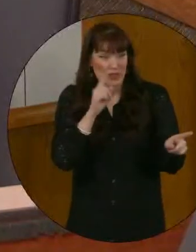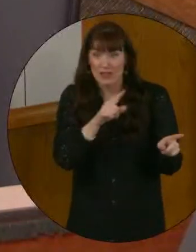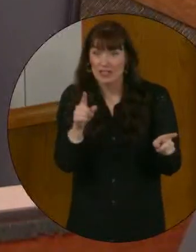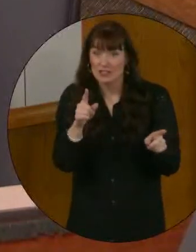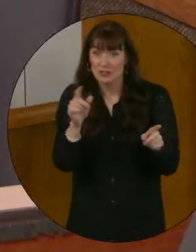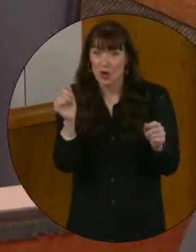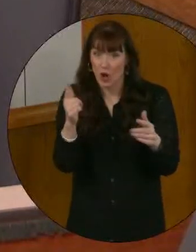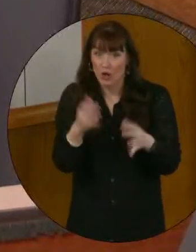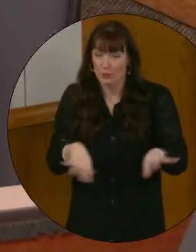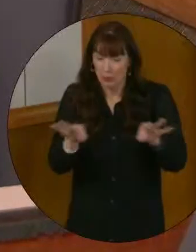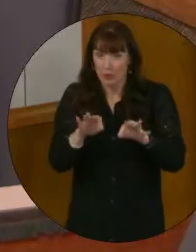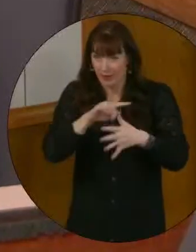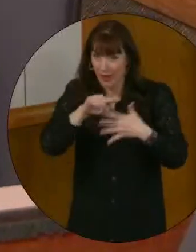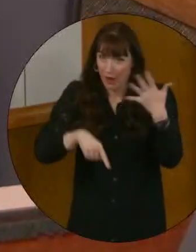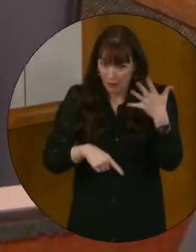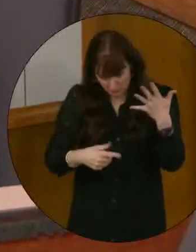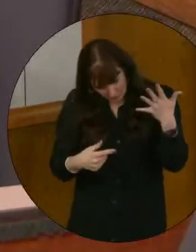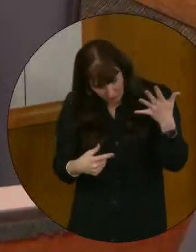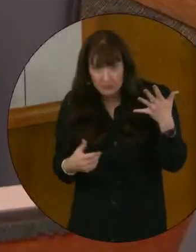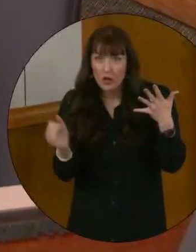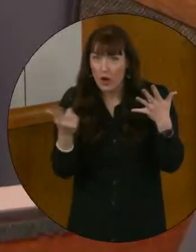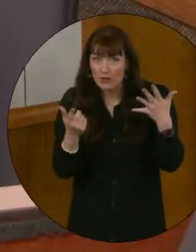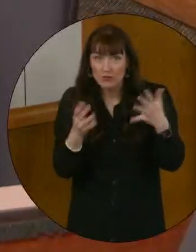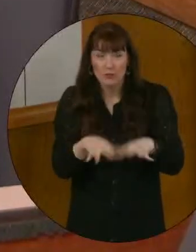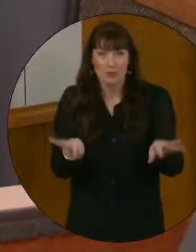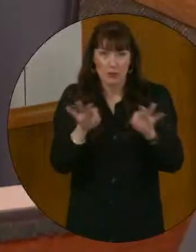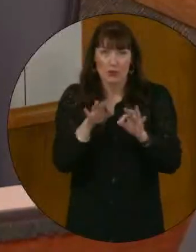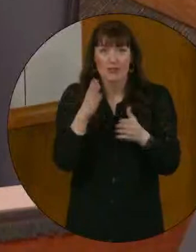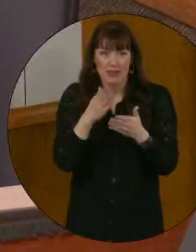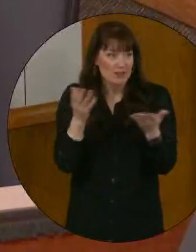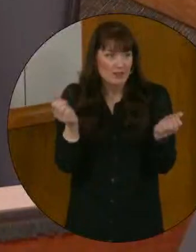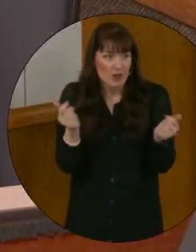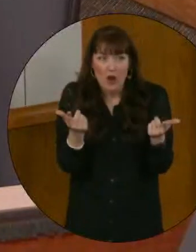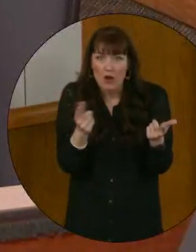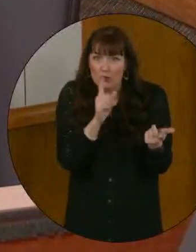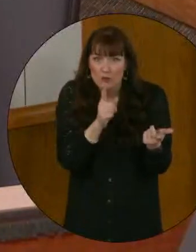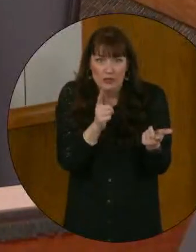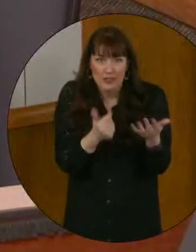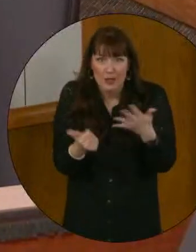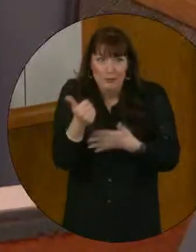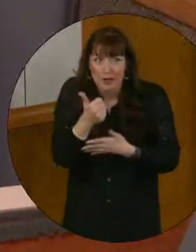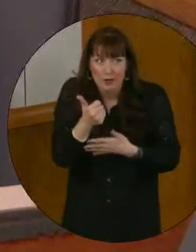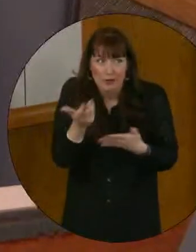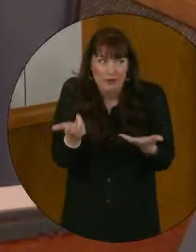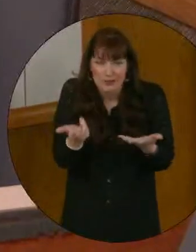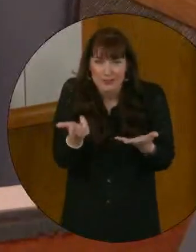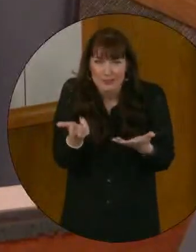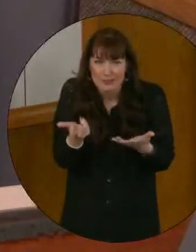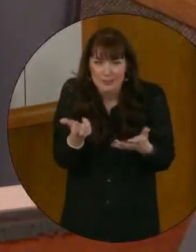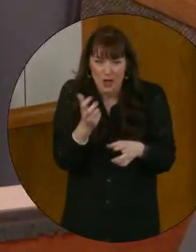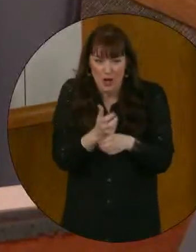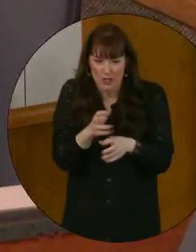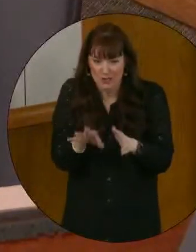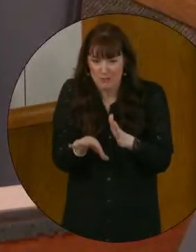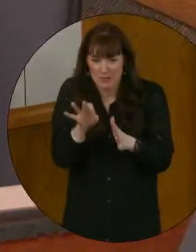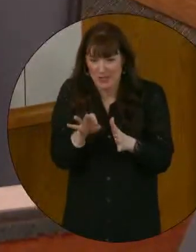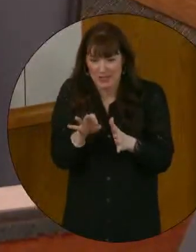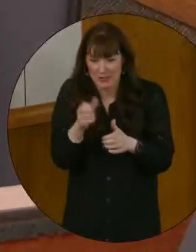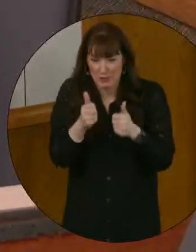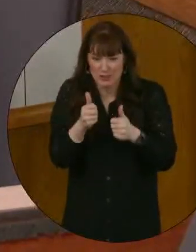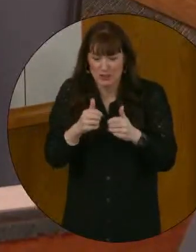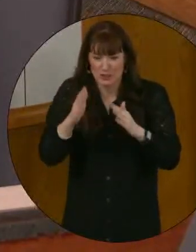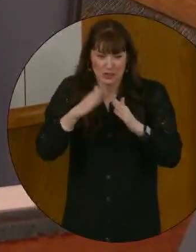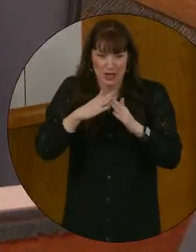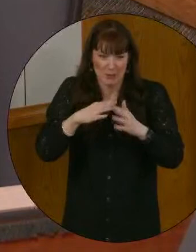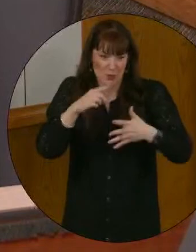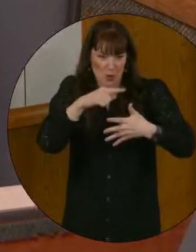important, right? And I think that's the piece, that all of them are really important, and it was really tough for them to make some of those decisions. And I